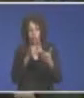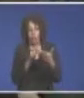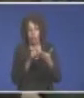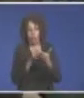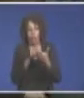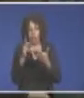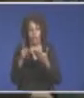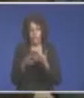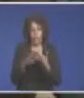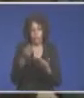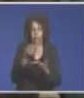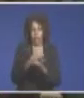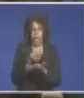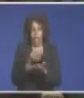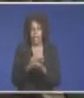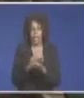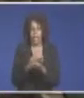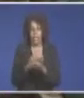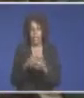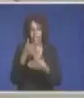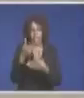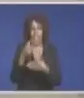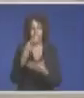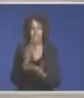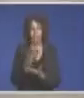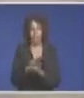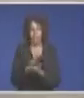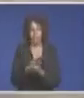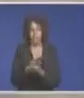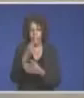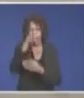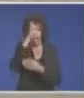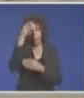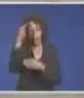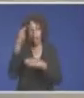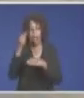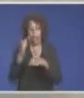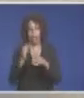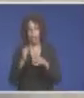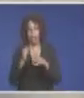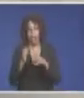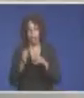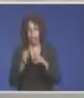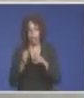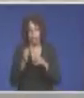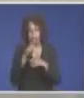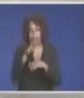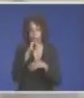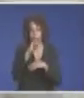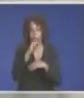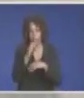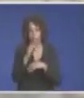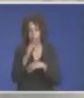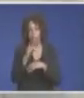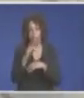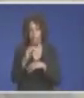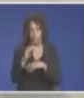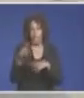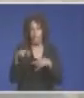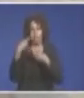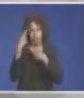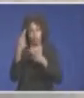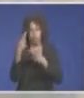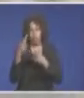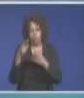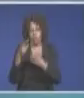to be financed in the upcoming budget. In Black Point, road paving is proposed. One of the key areas that we're going to be